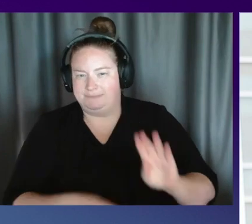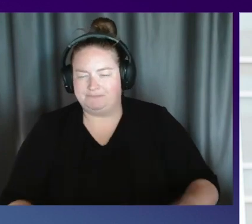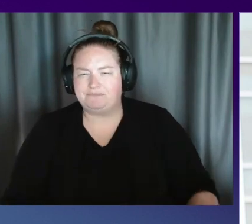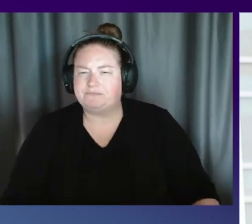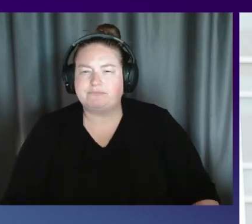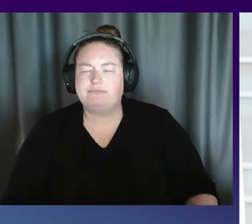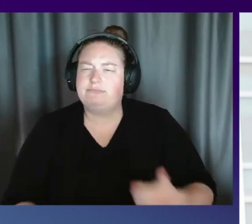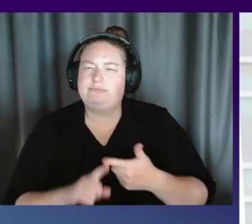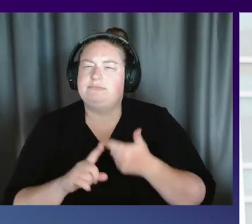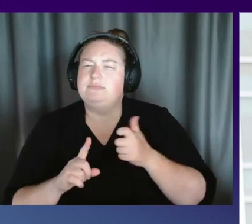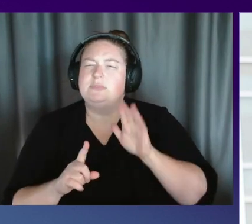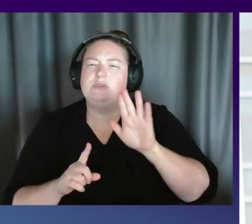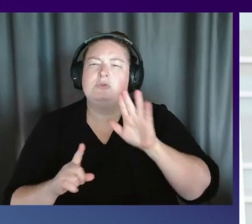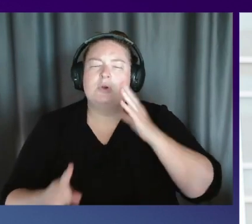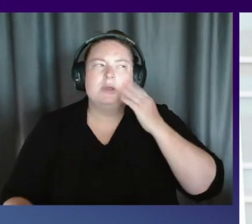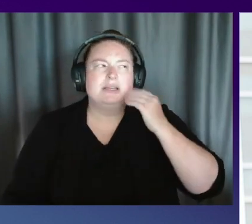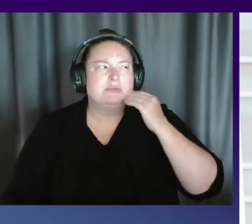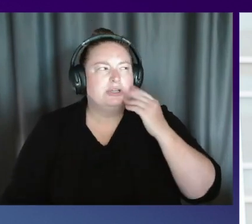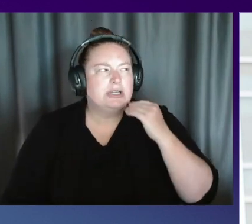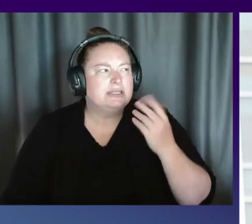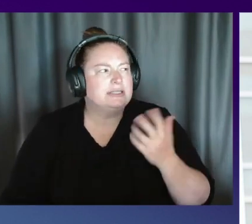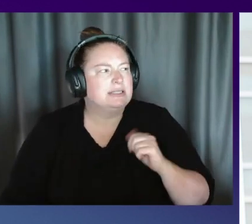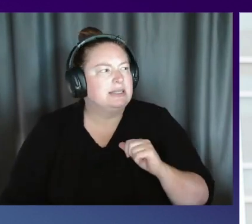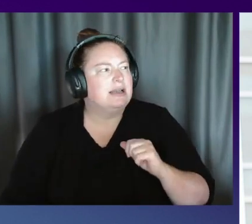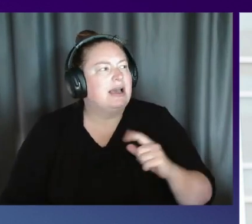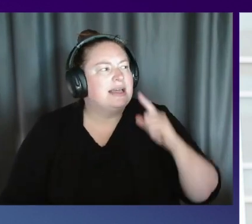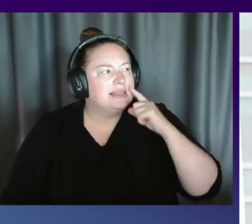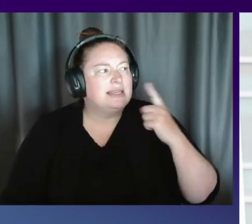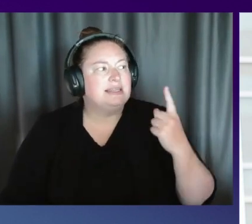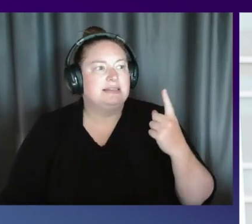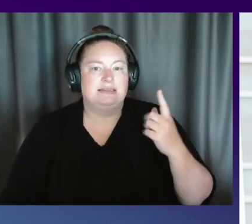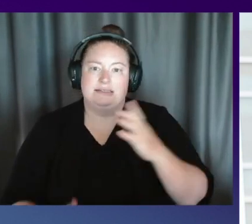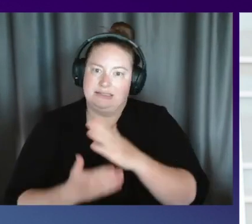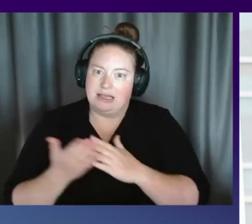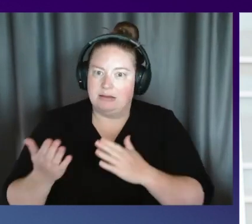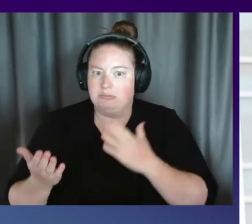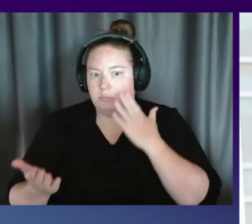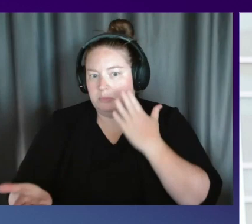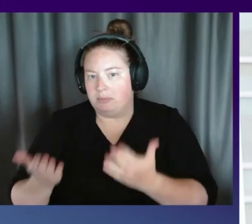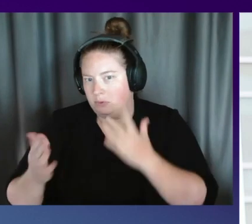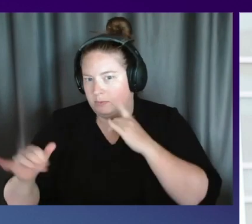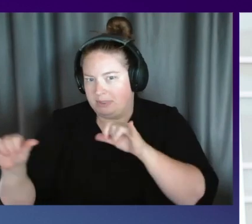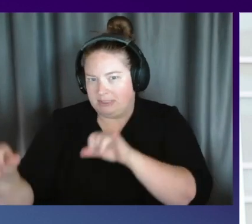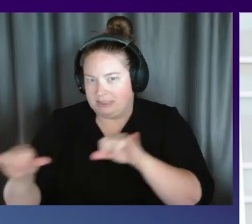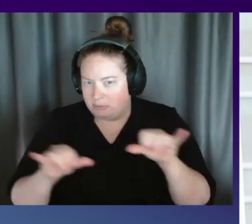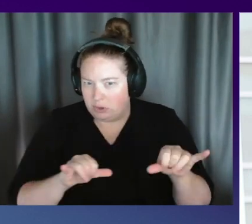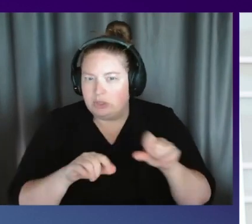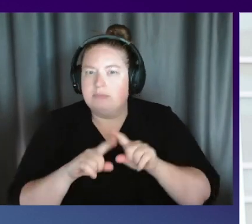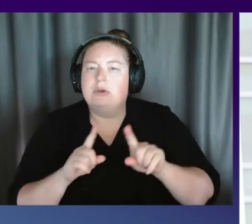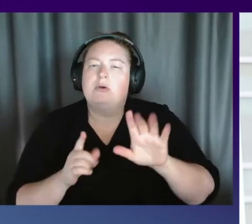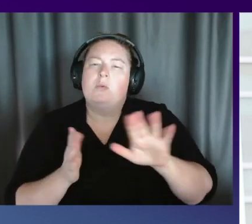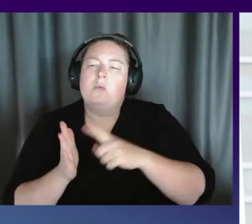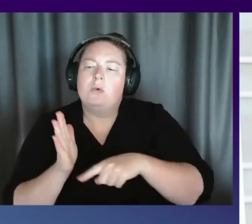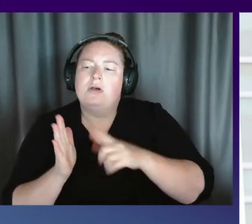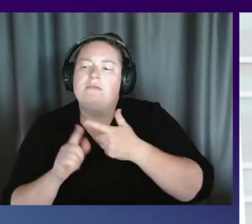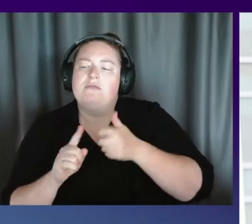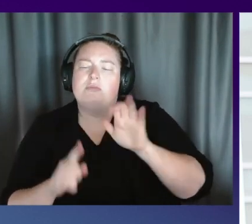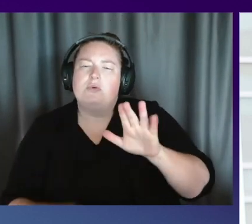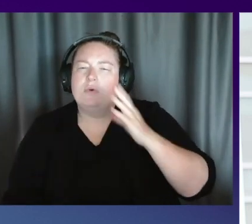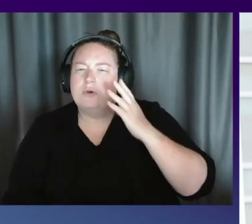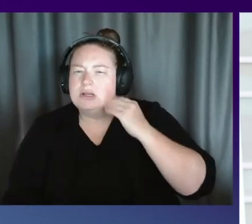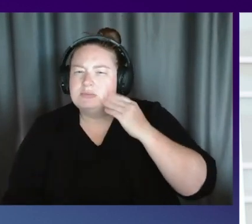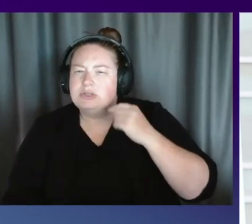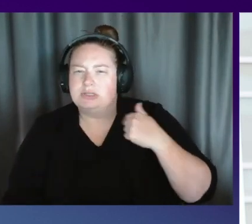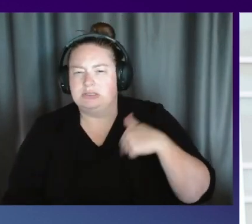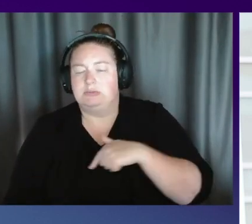your experience, and I think that, you know, some of these things are likely similar, but what from your experience do you believe we should be, you